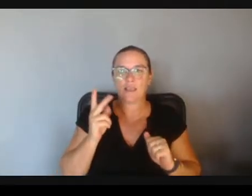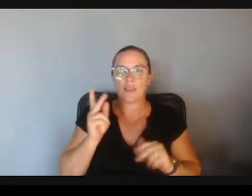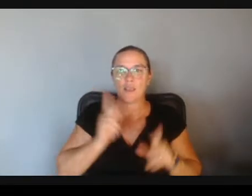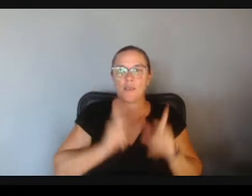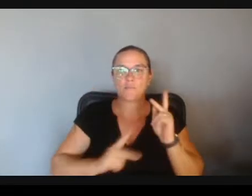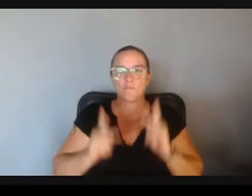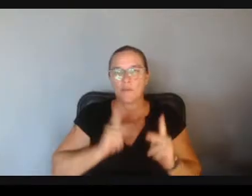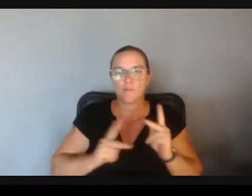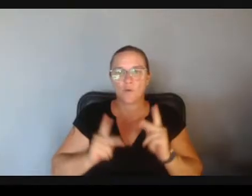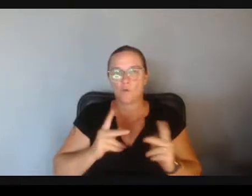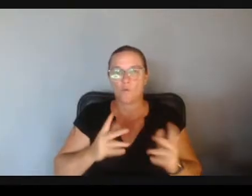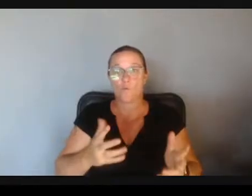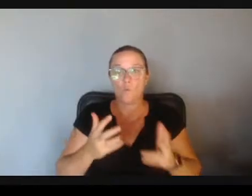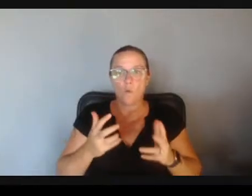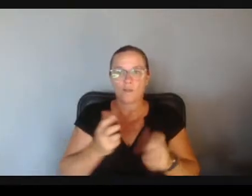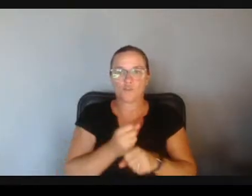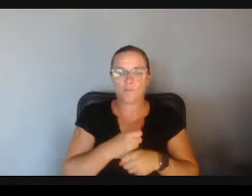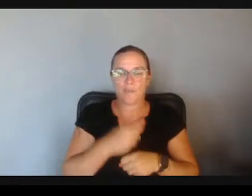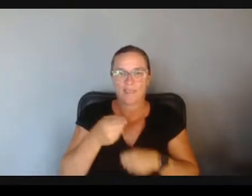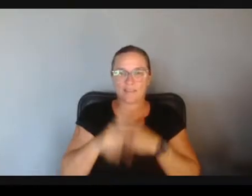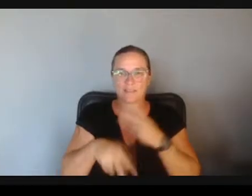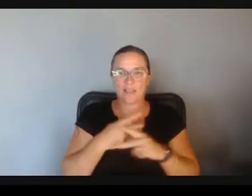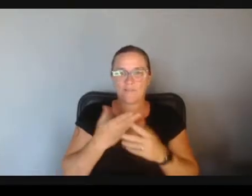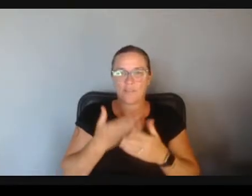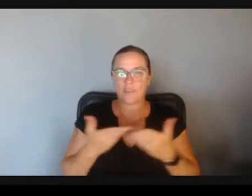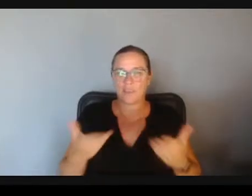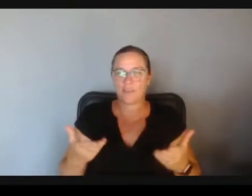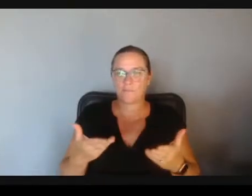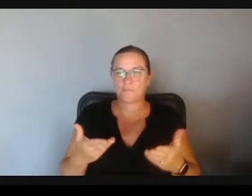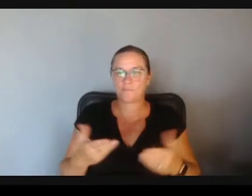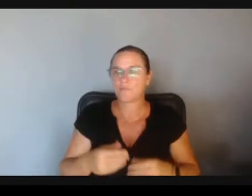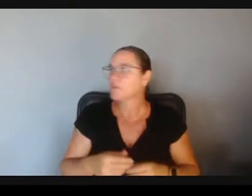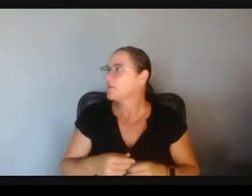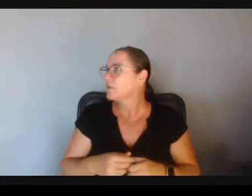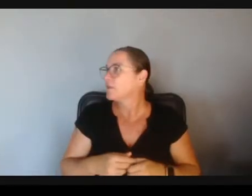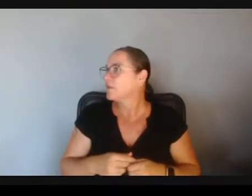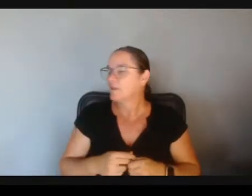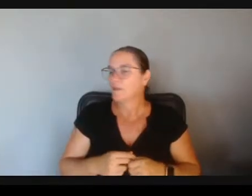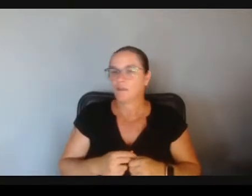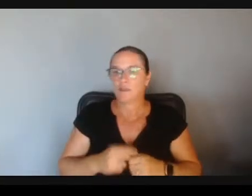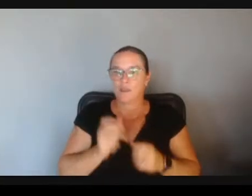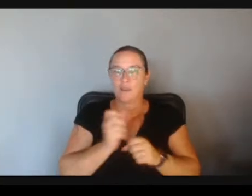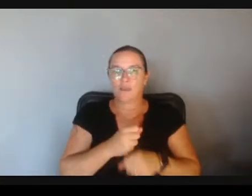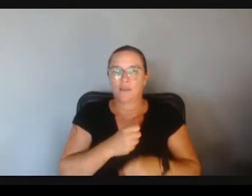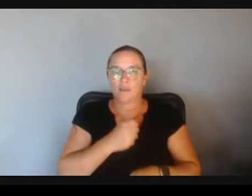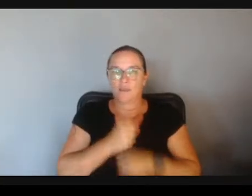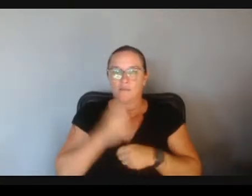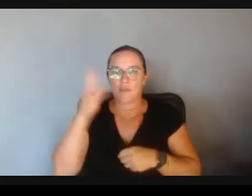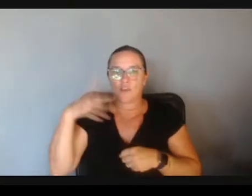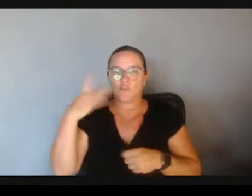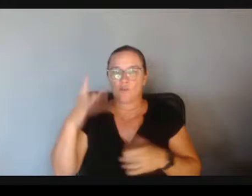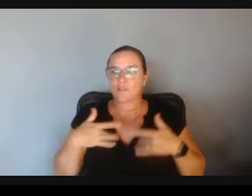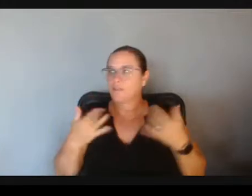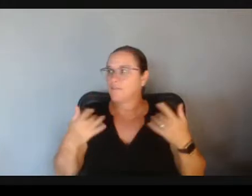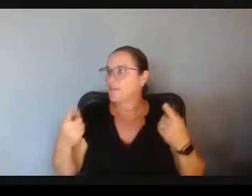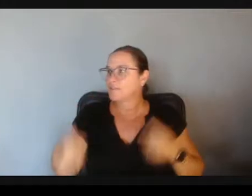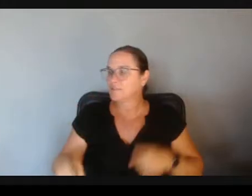desire to make these types of things and make dramatic, crazy events and share it on social media.